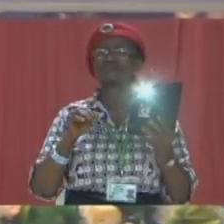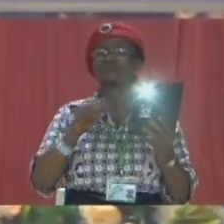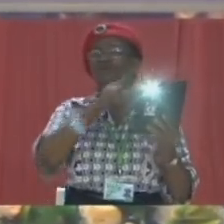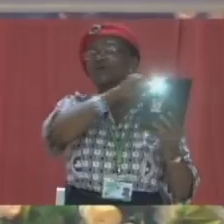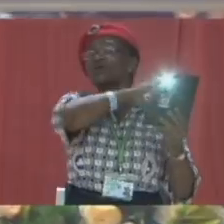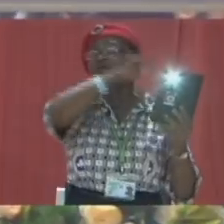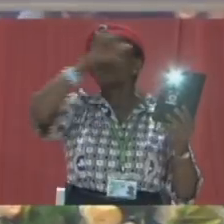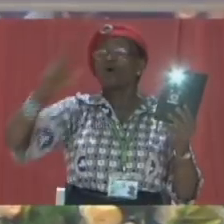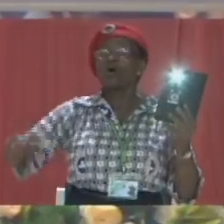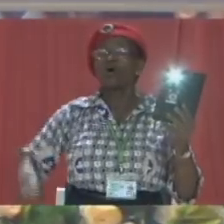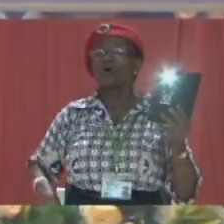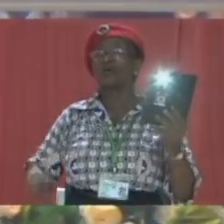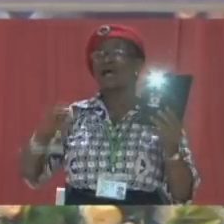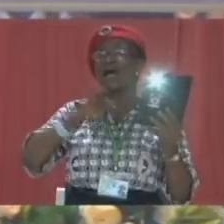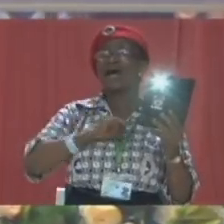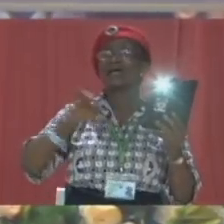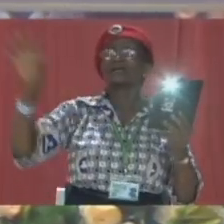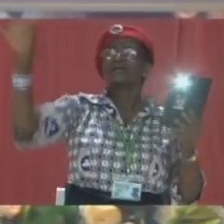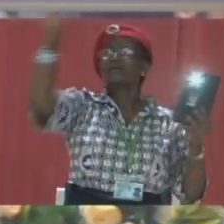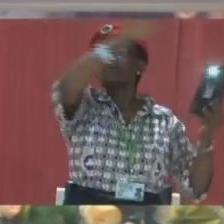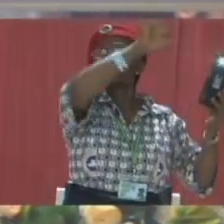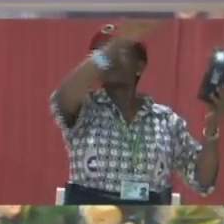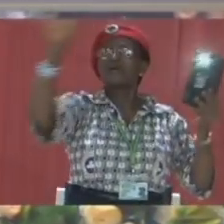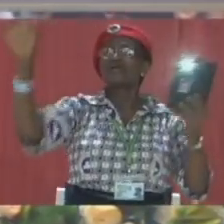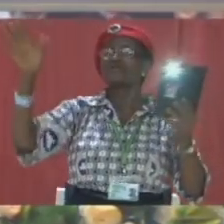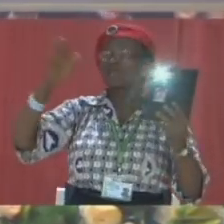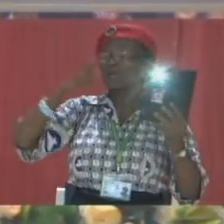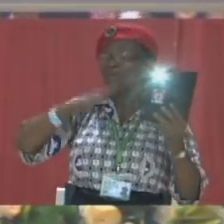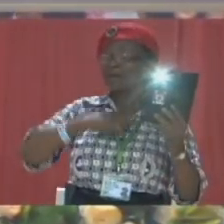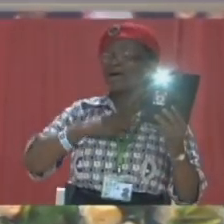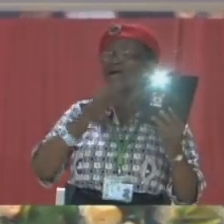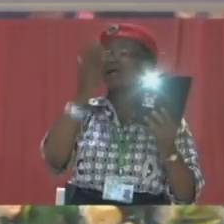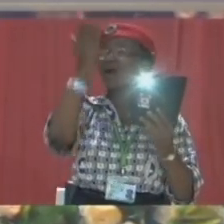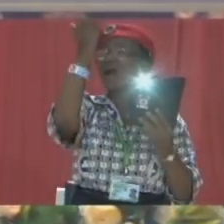I'm waving my hand now to all these